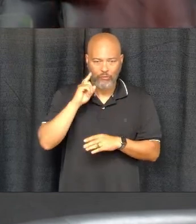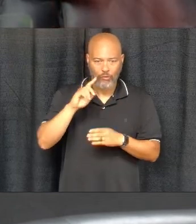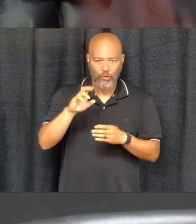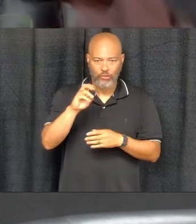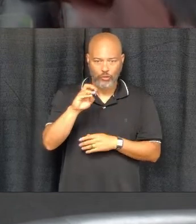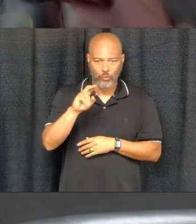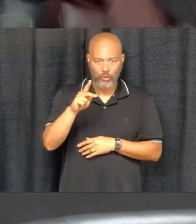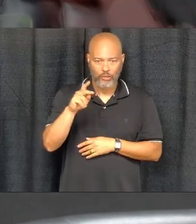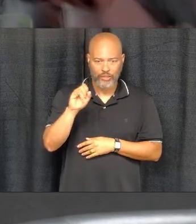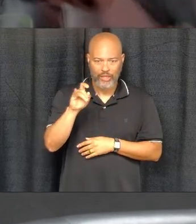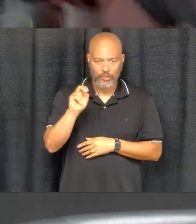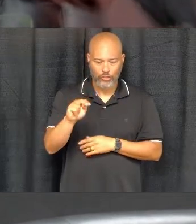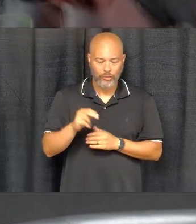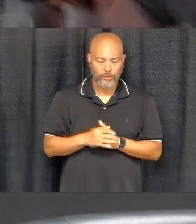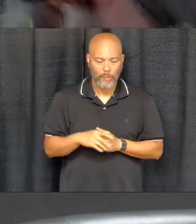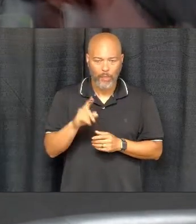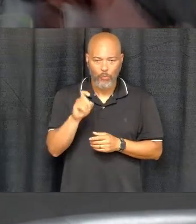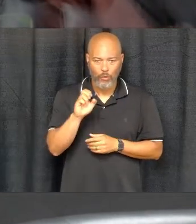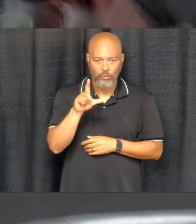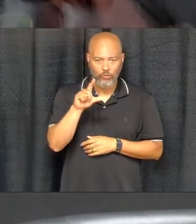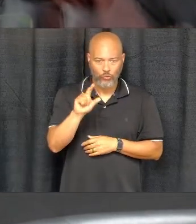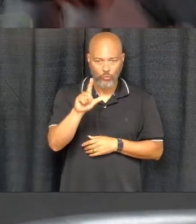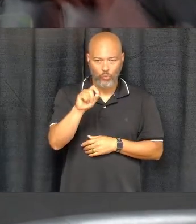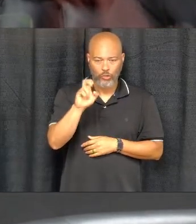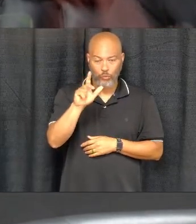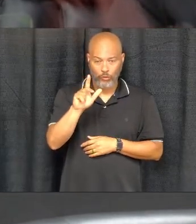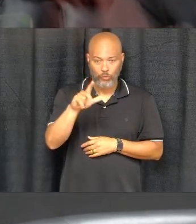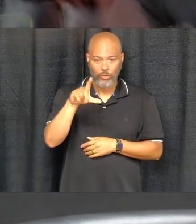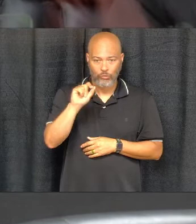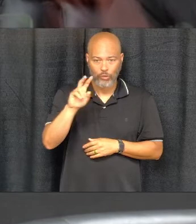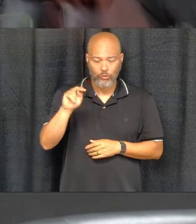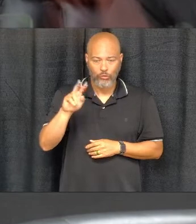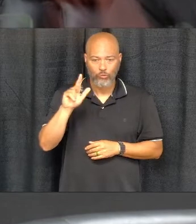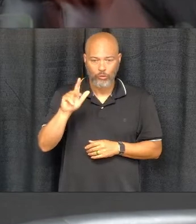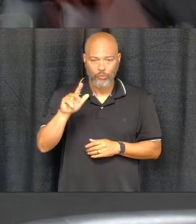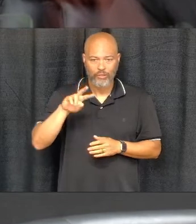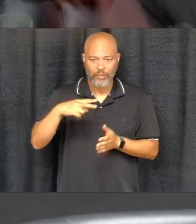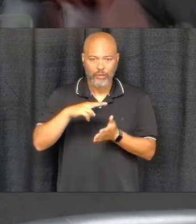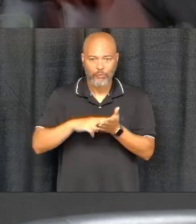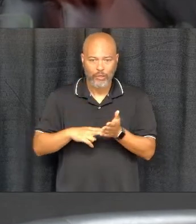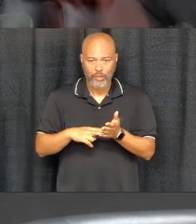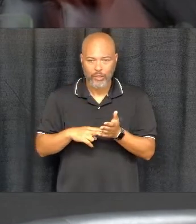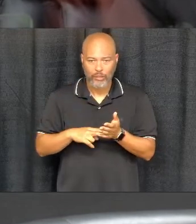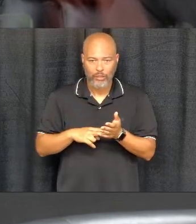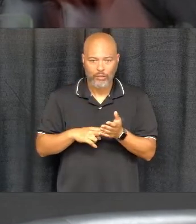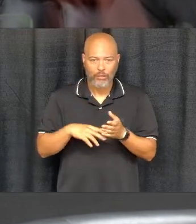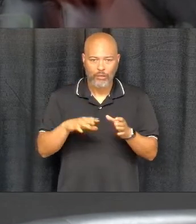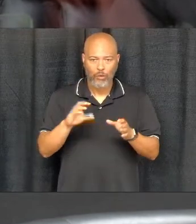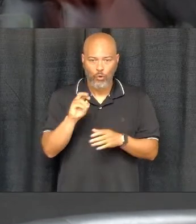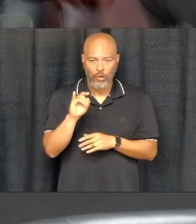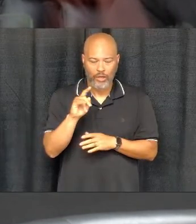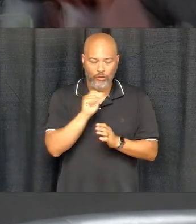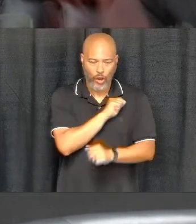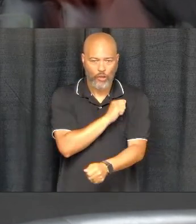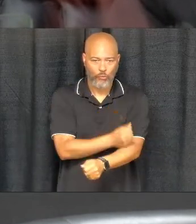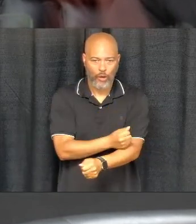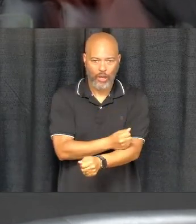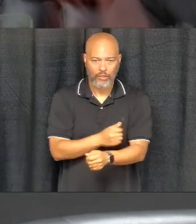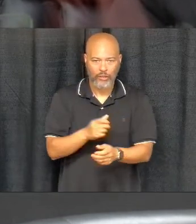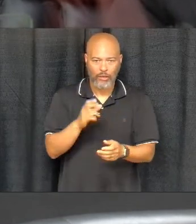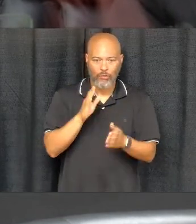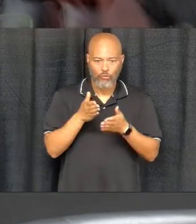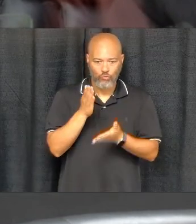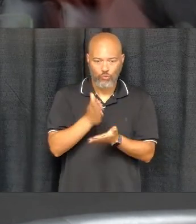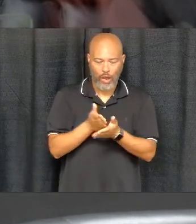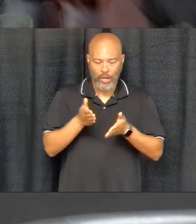pump station. Ordinance 123, 2022-23, second reading, an ordinance authorizing the exercise of